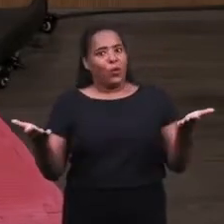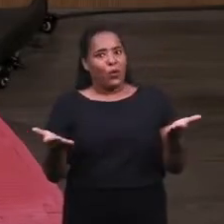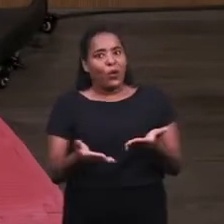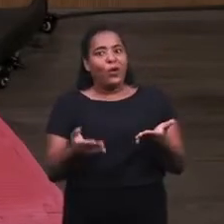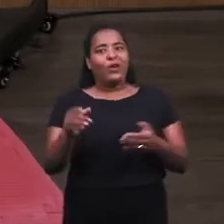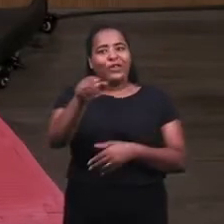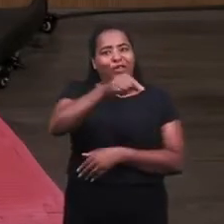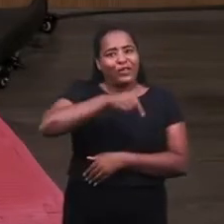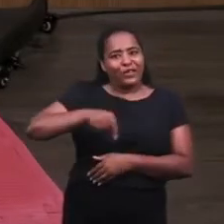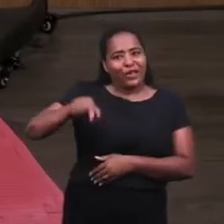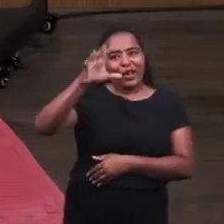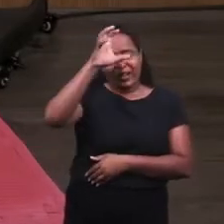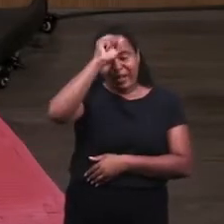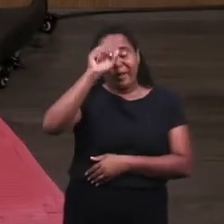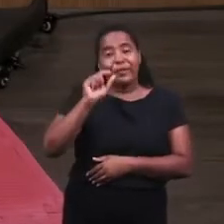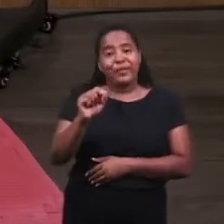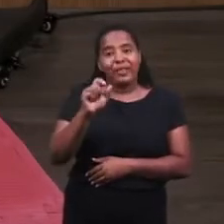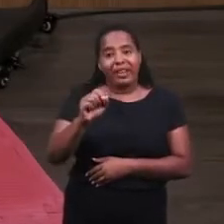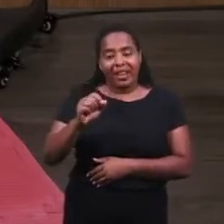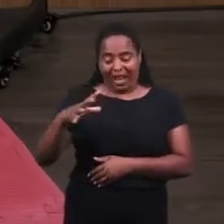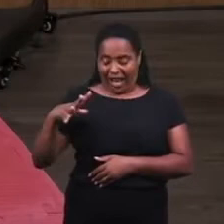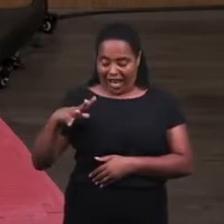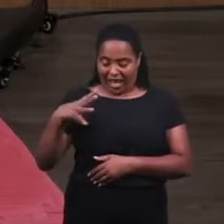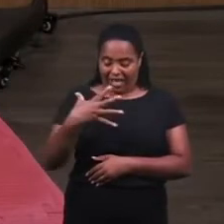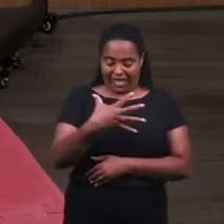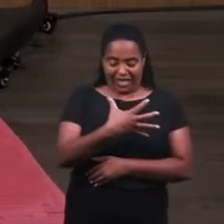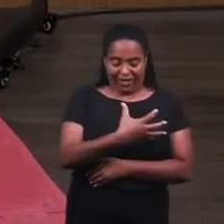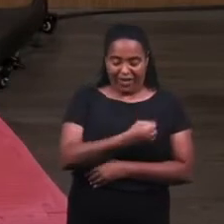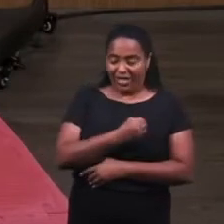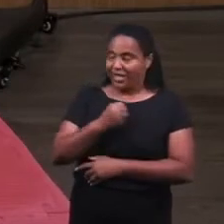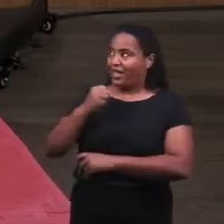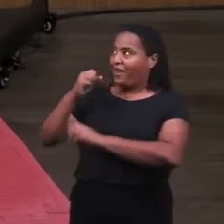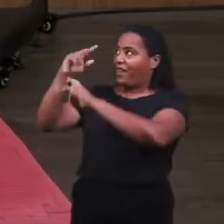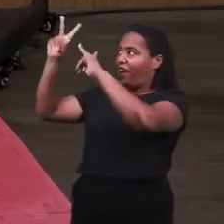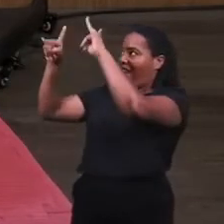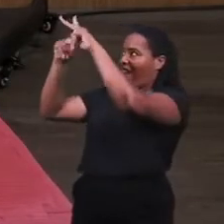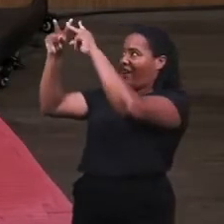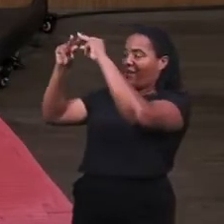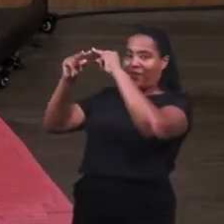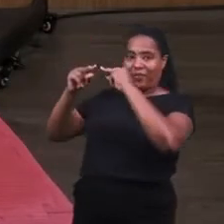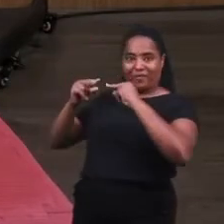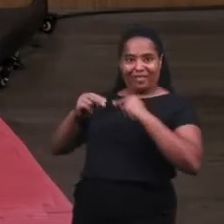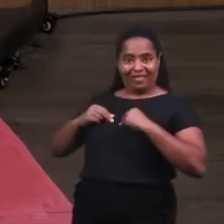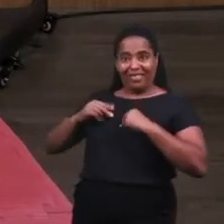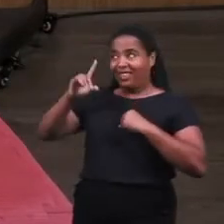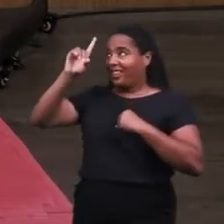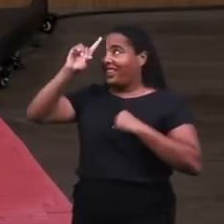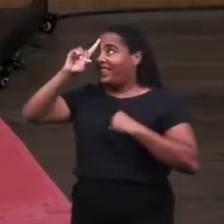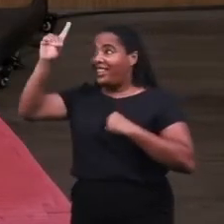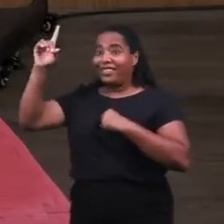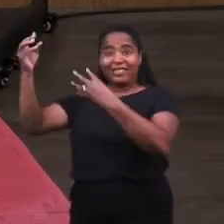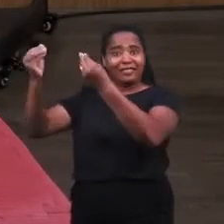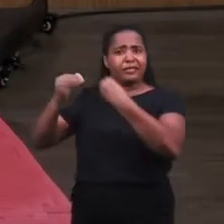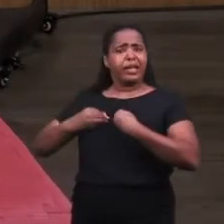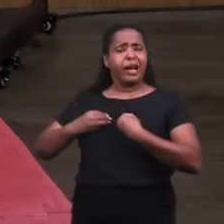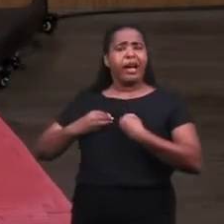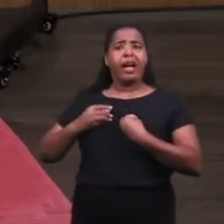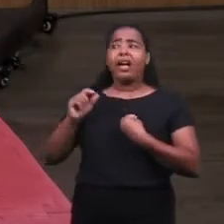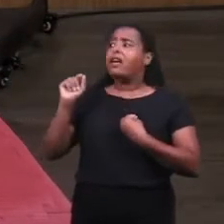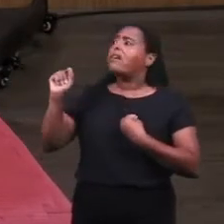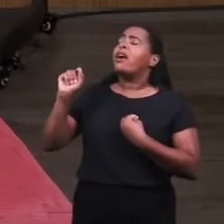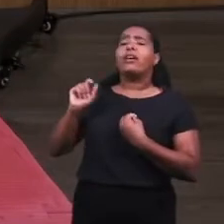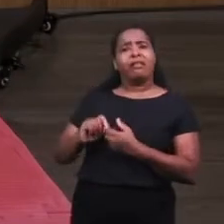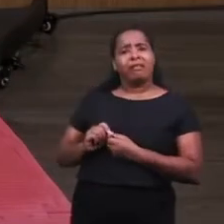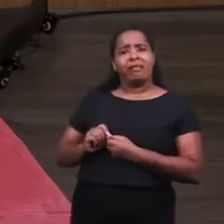today that salvation, it's a gift from God. And who is this gift? Who is